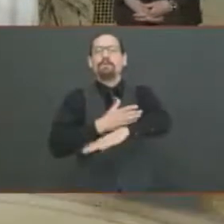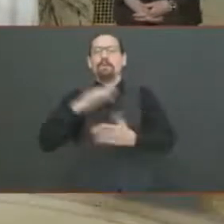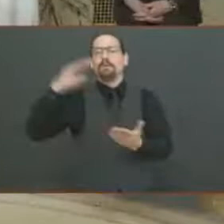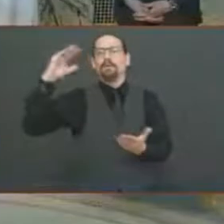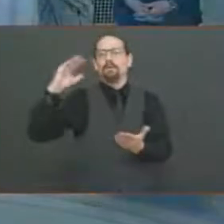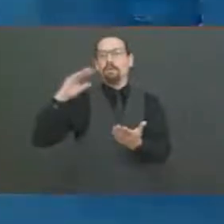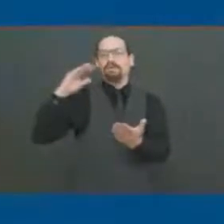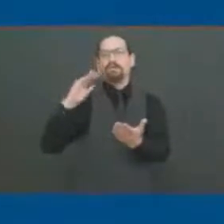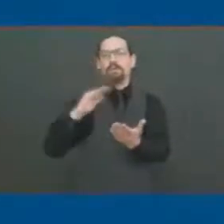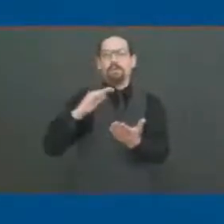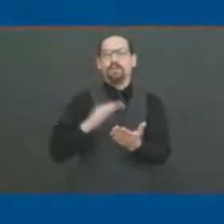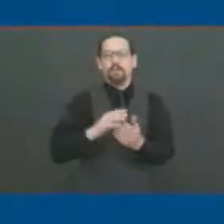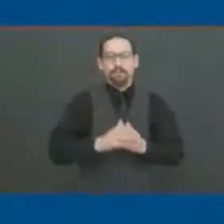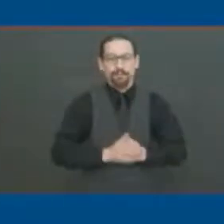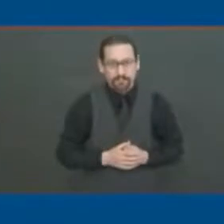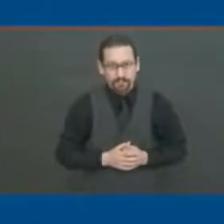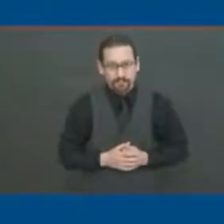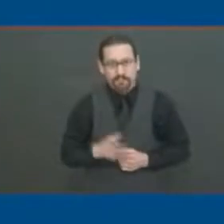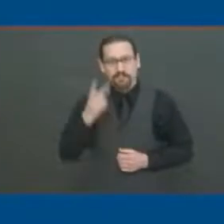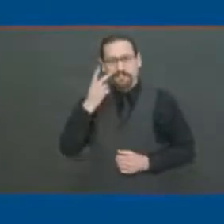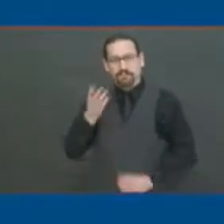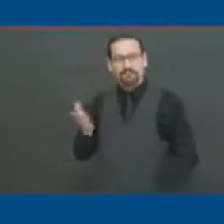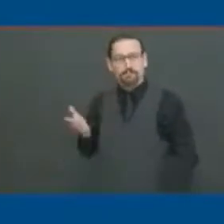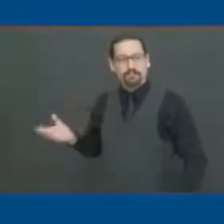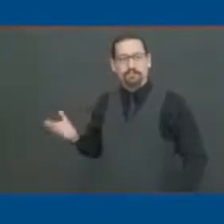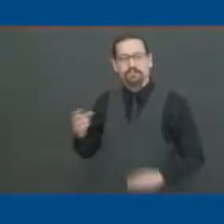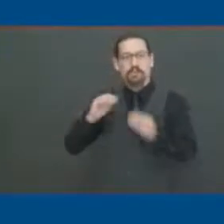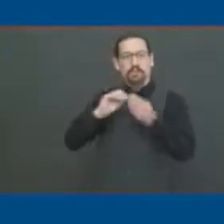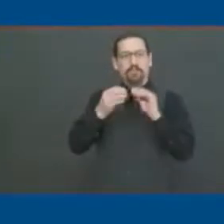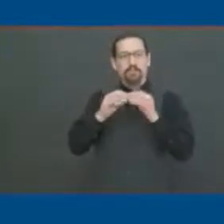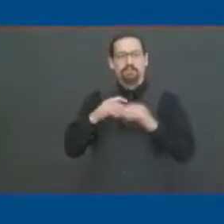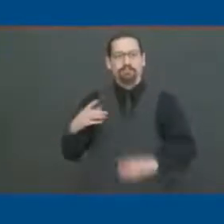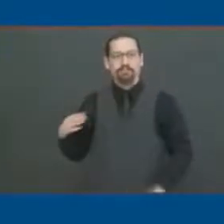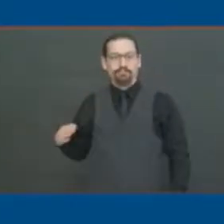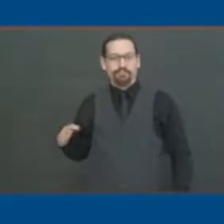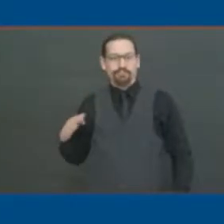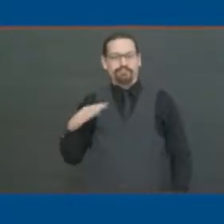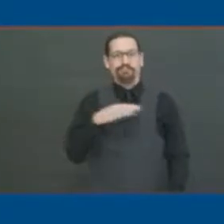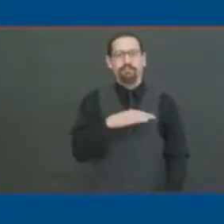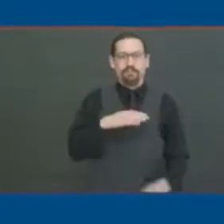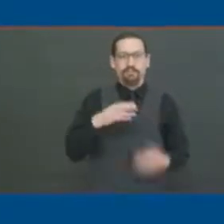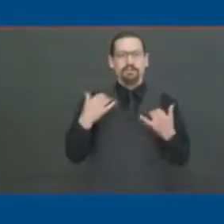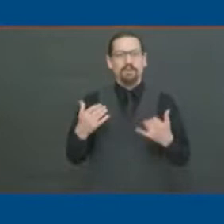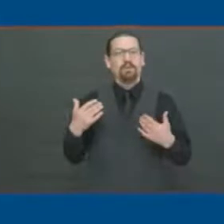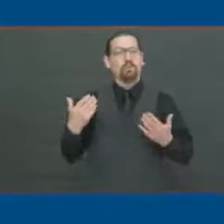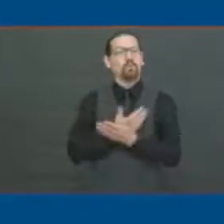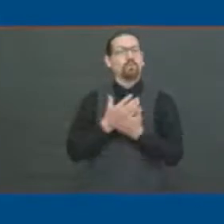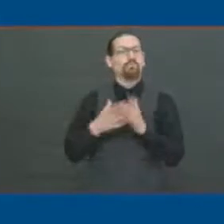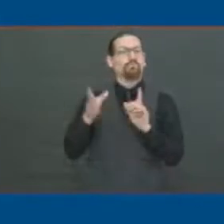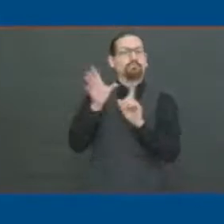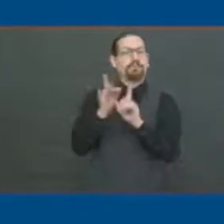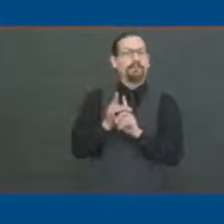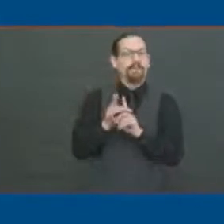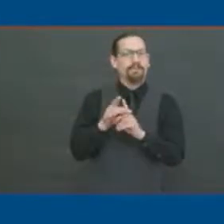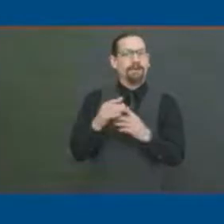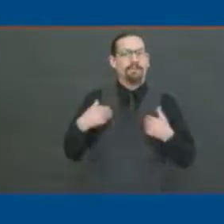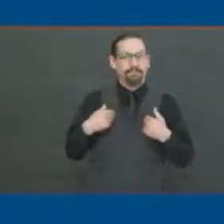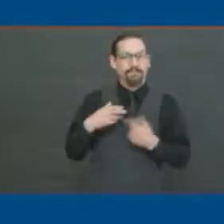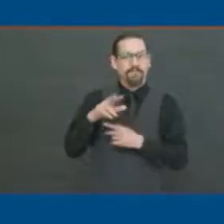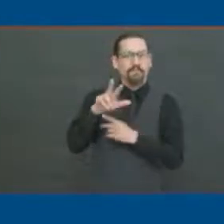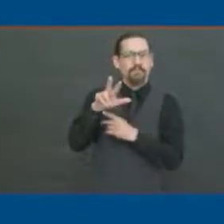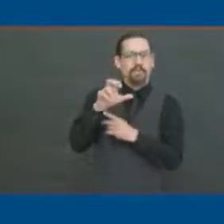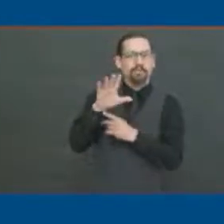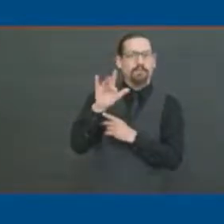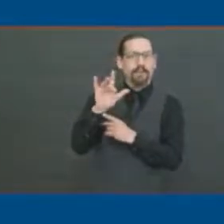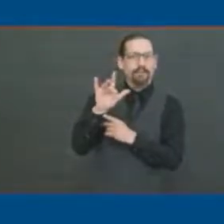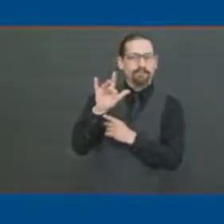the data. We have 325 new COVID-19 cases to announce today.